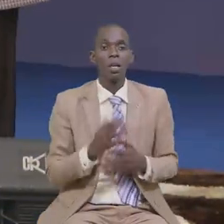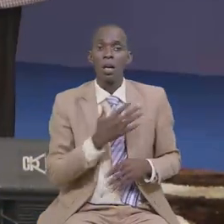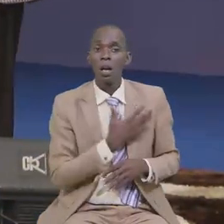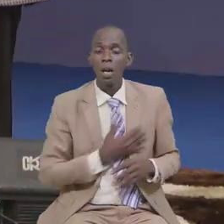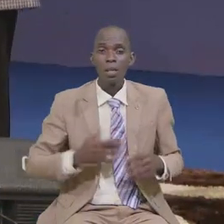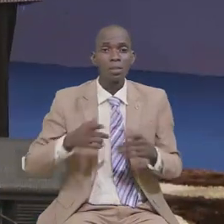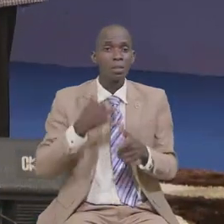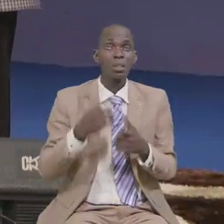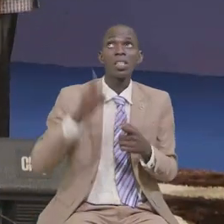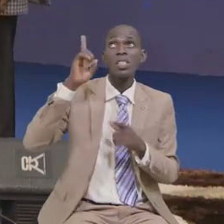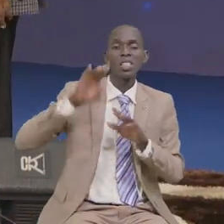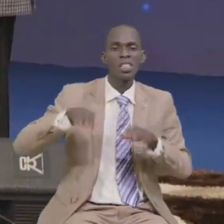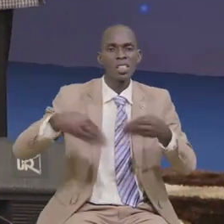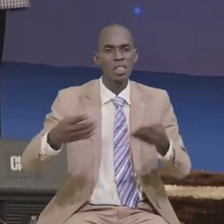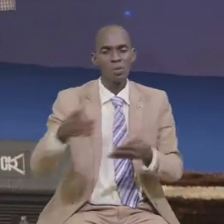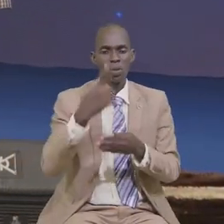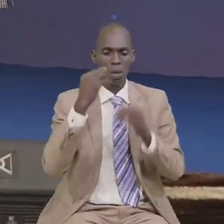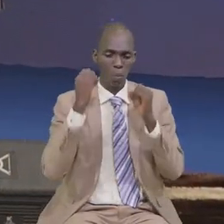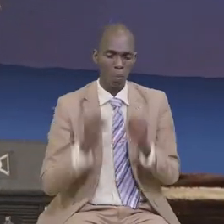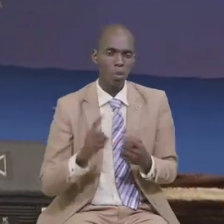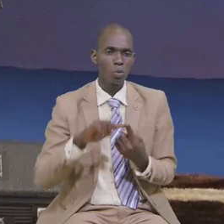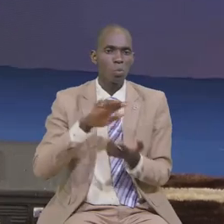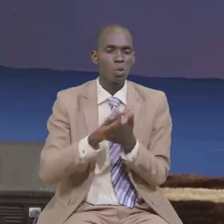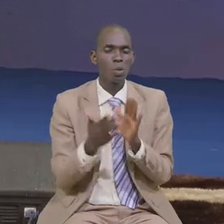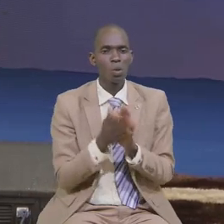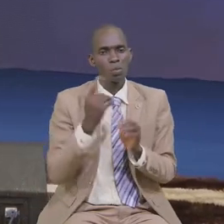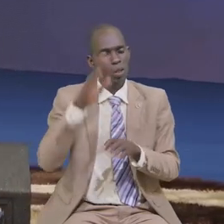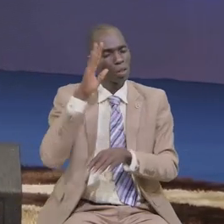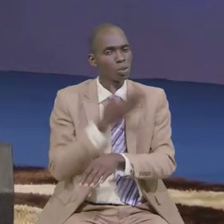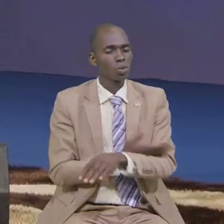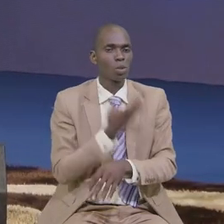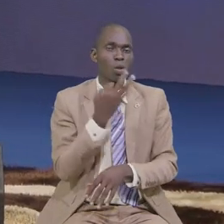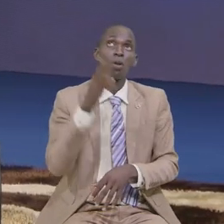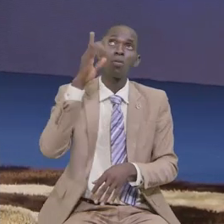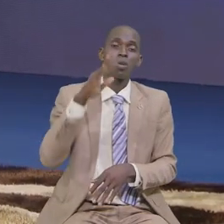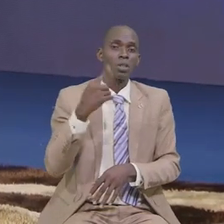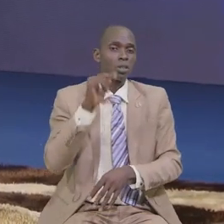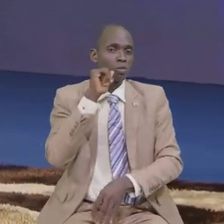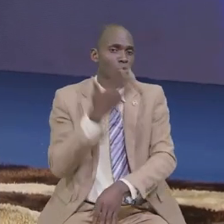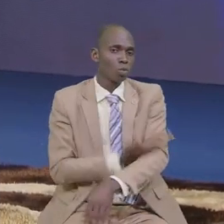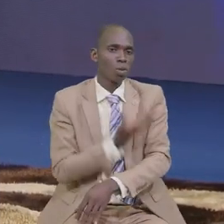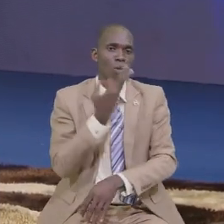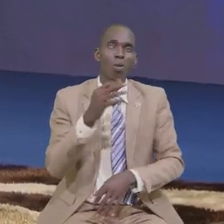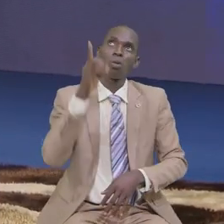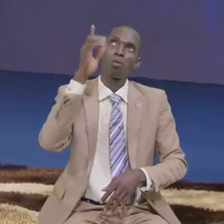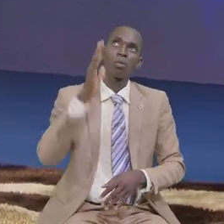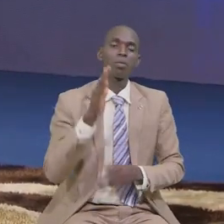gives you the power to become the son of God, the daughter of God.